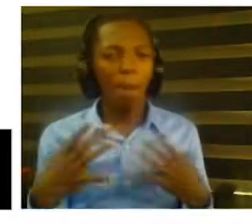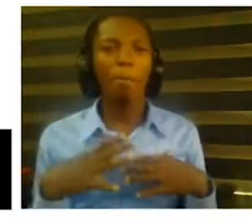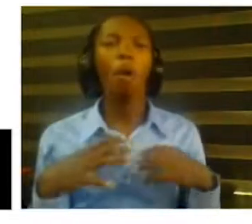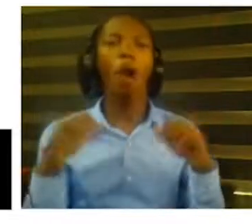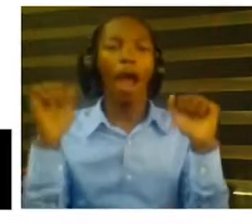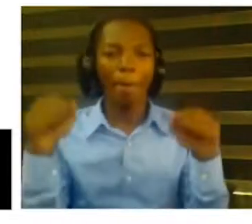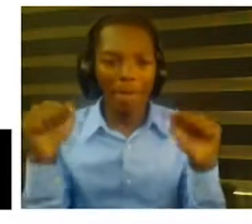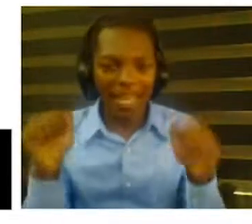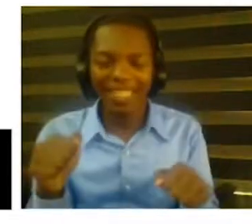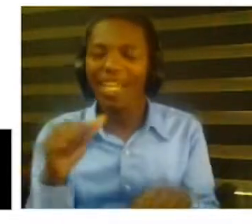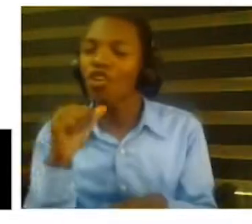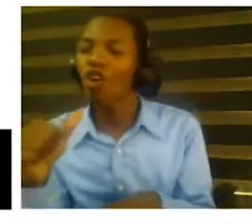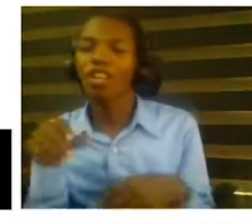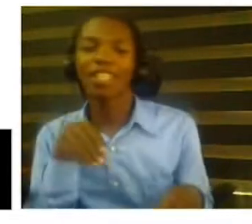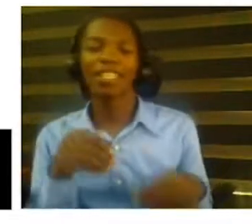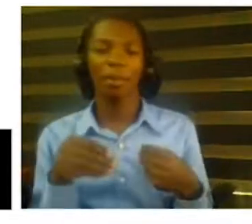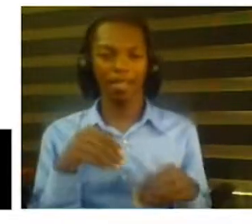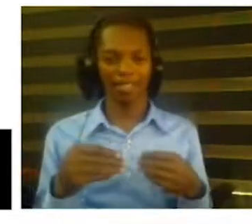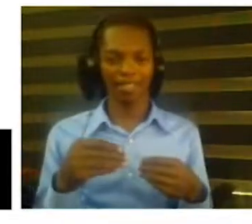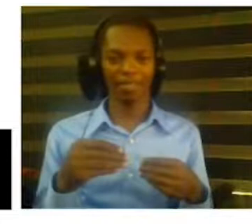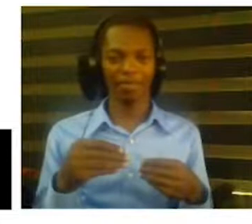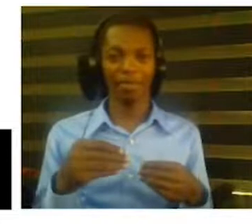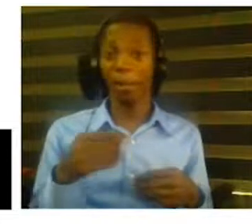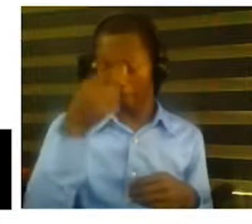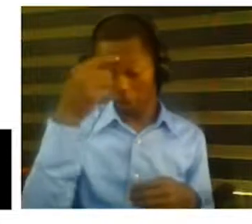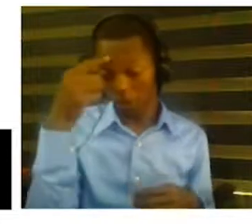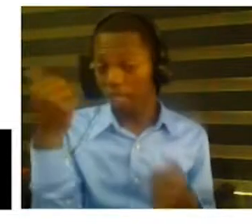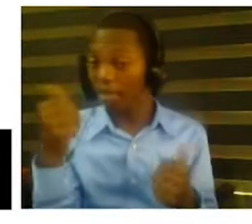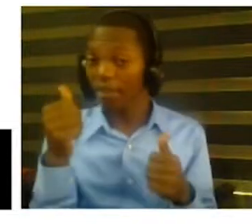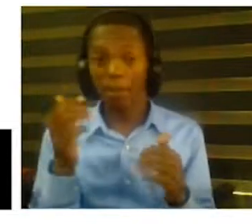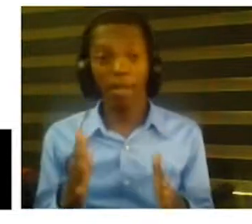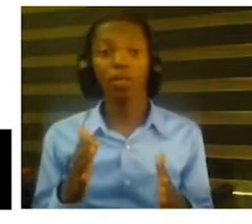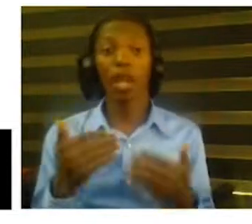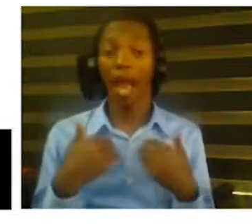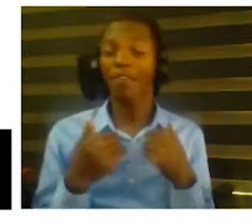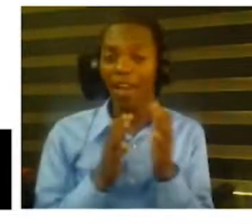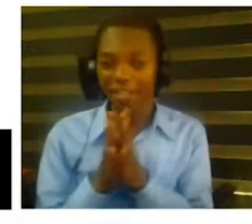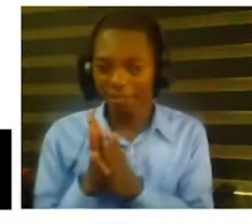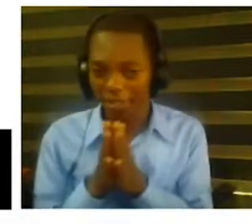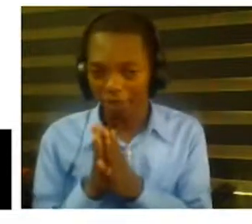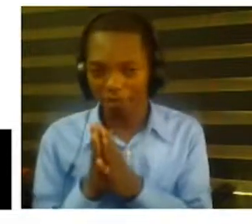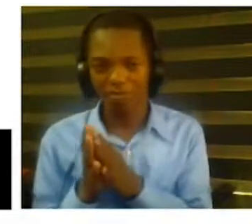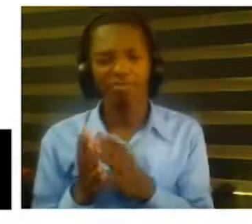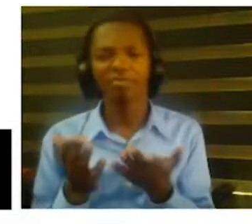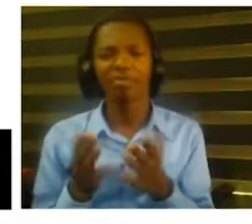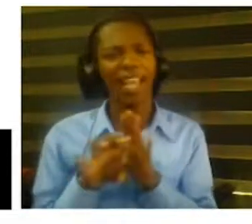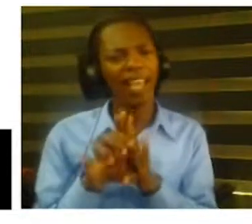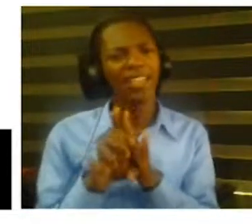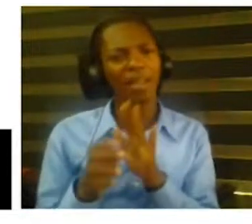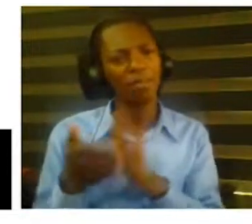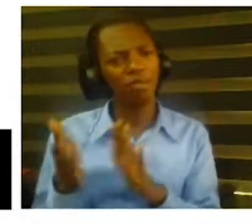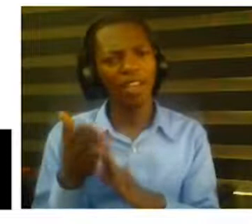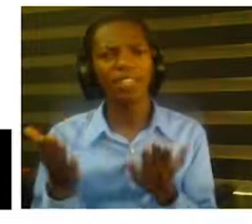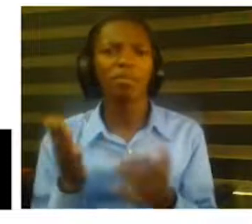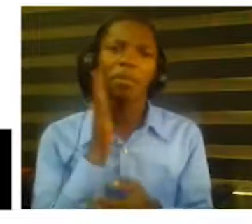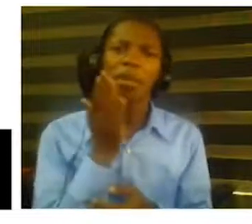functional needs, but they also have aspirations. A couple of quick examples from us. Can color change a person's